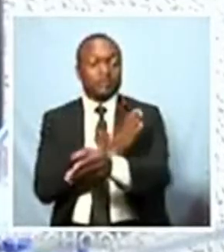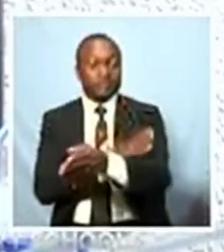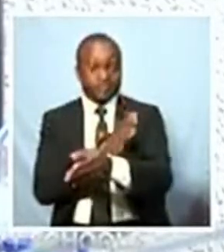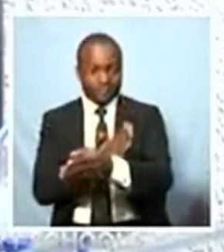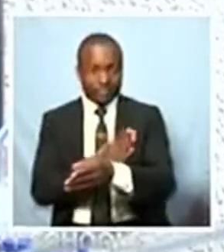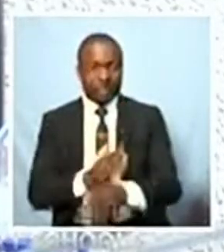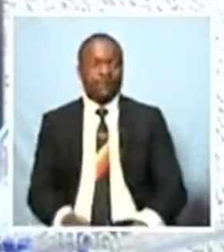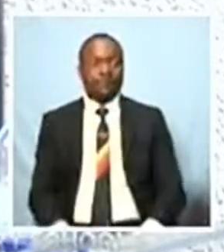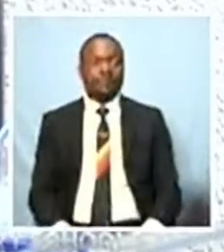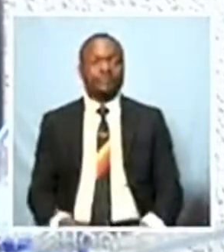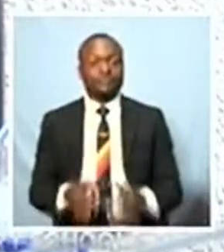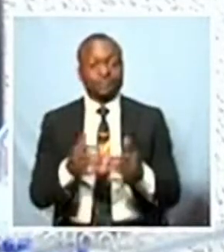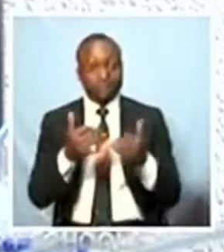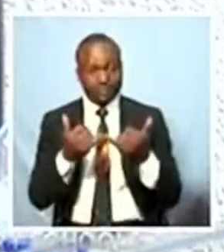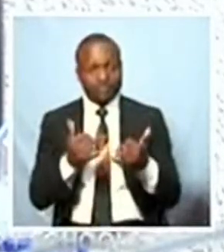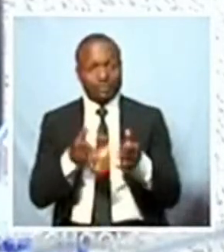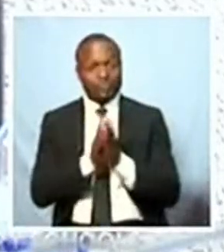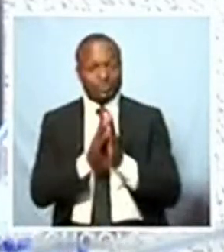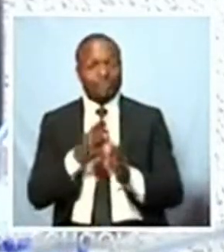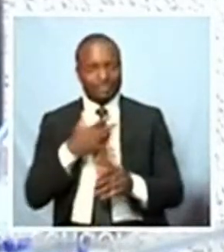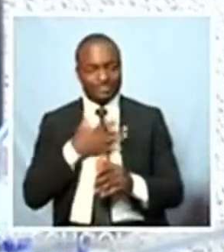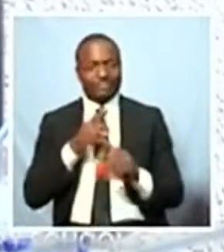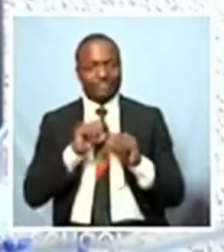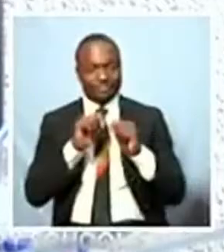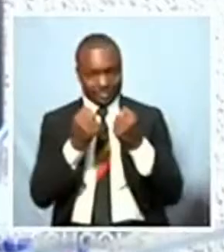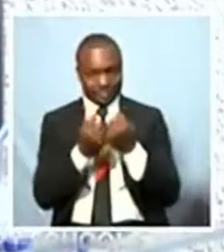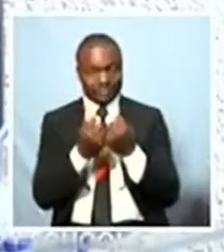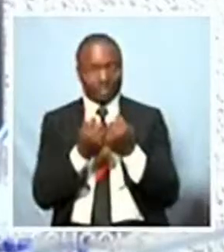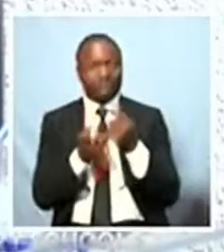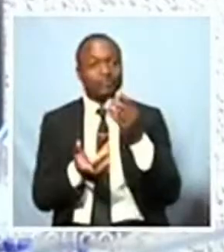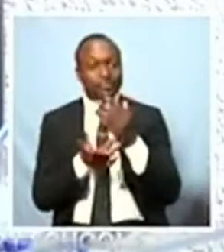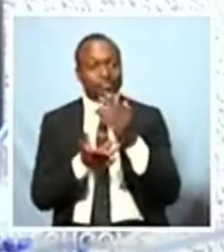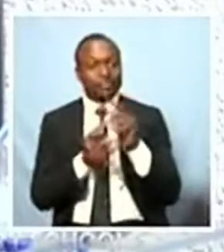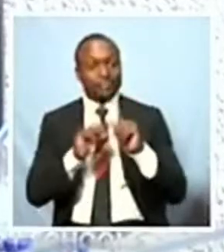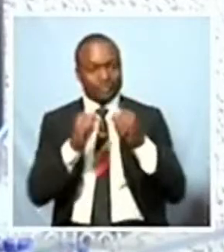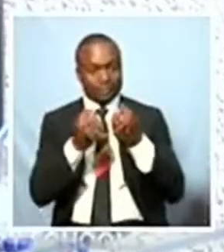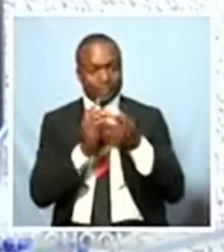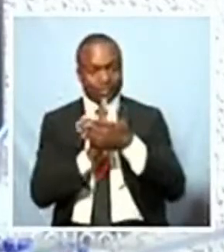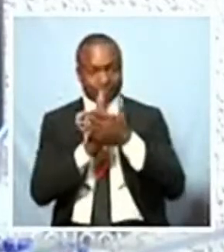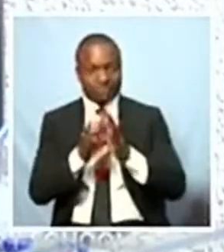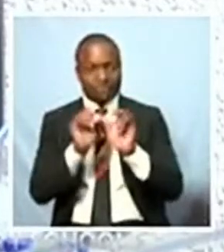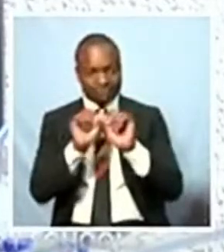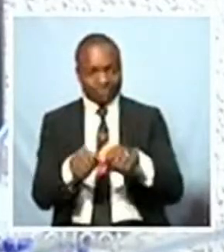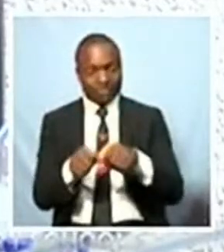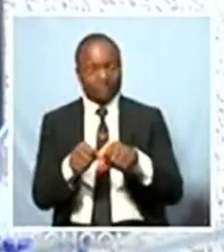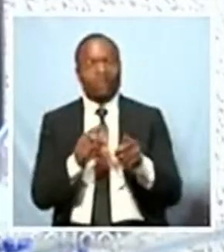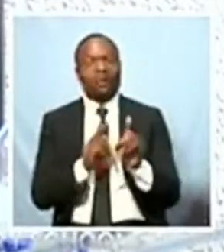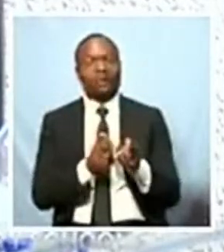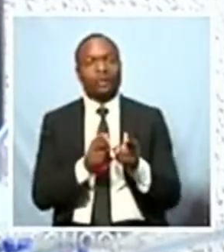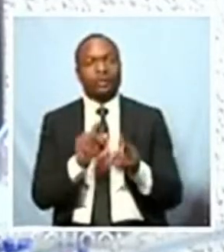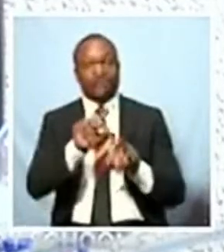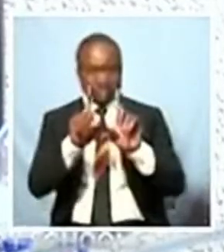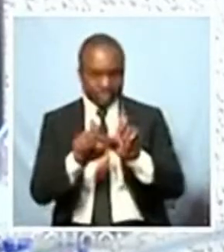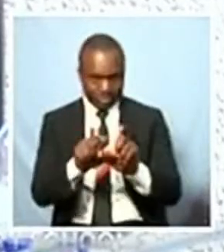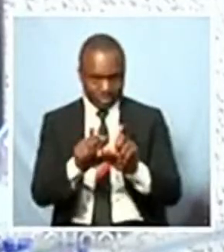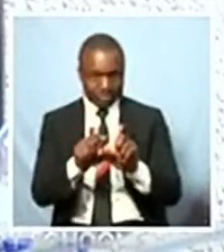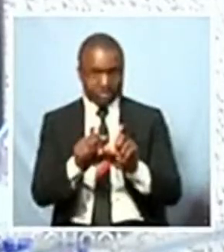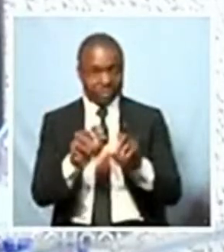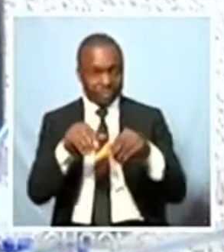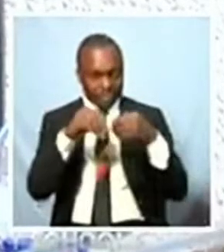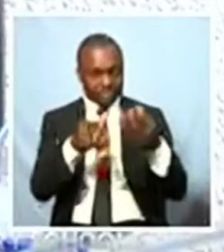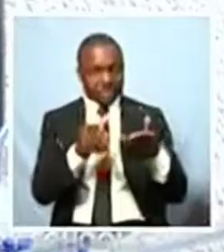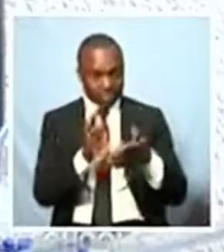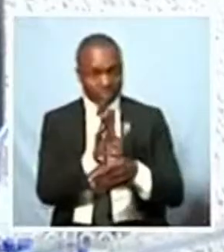Banda, I'll now ask my team, technical team leader, you can take the next question, and then you can hand over